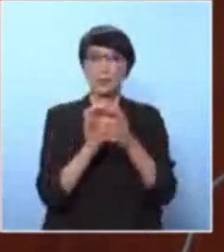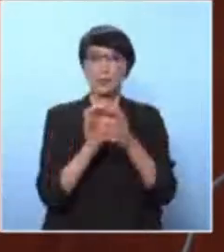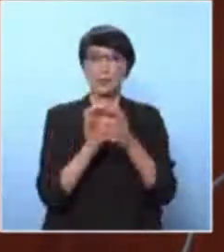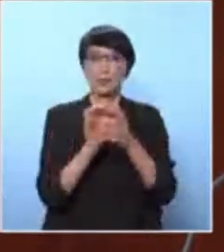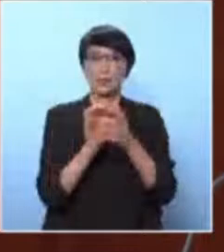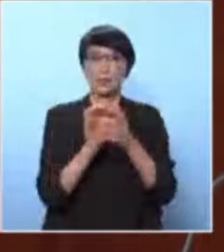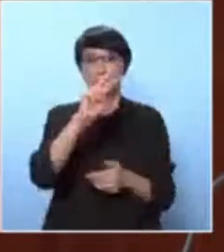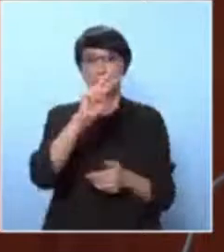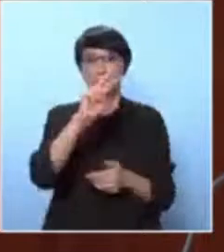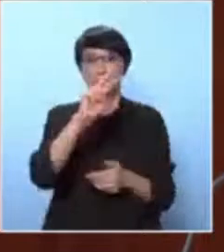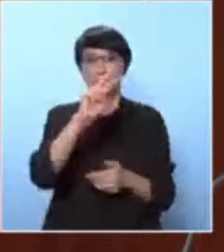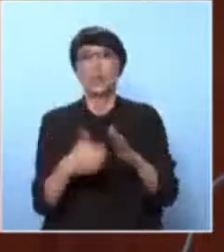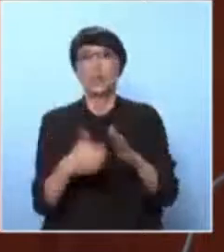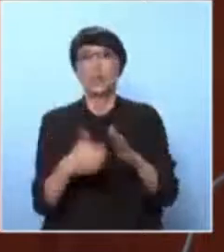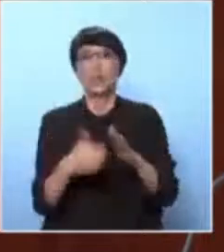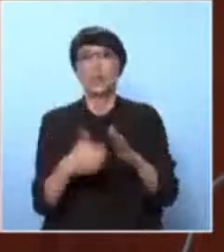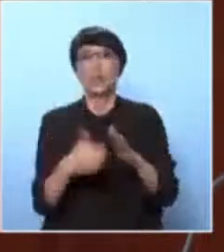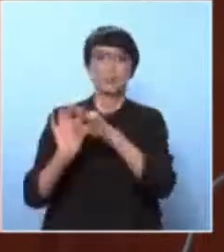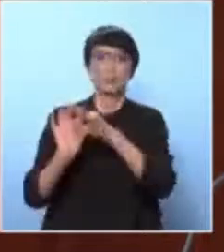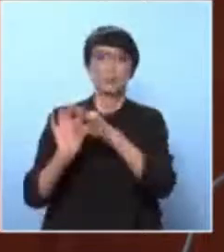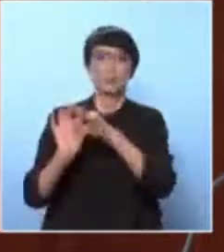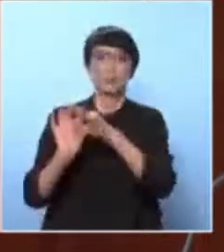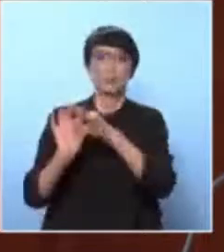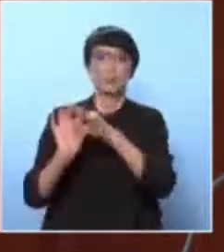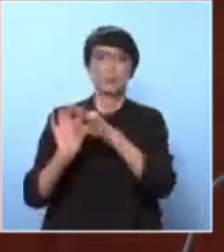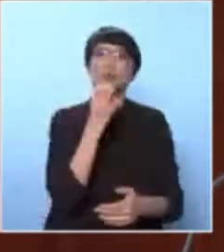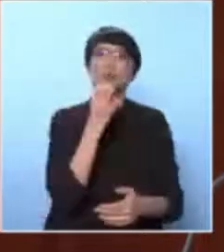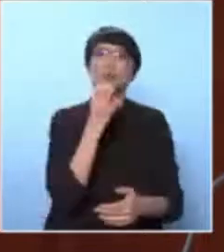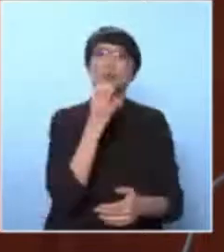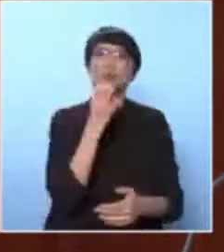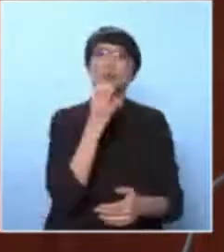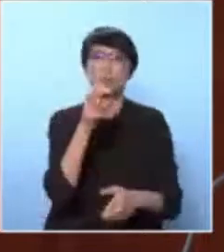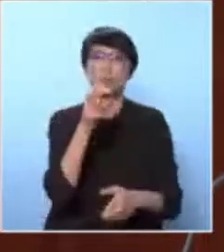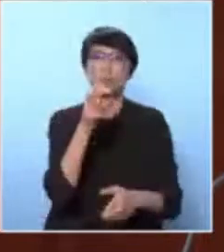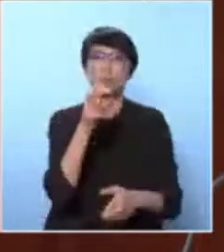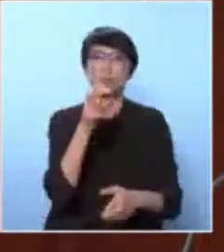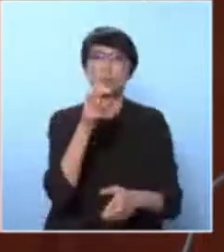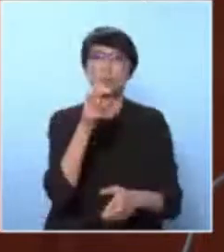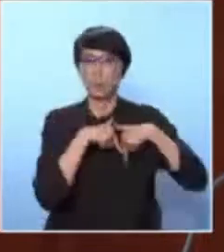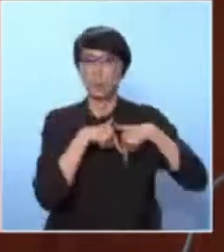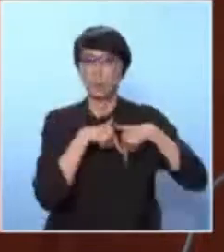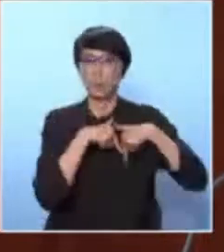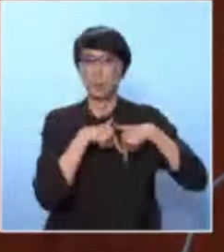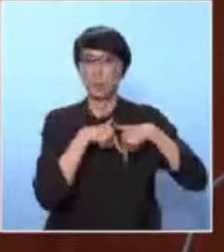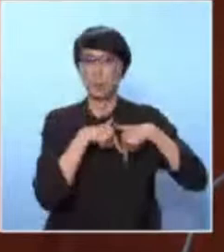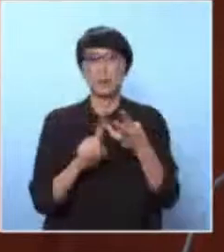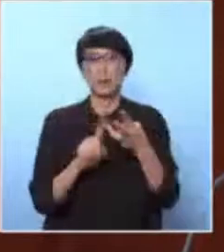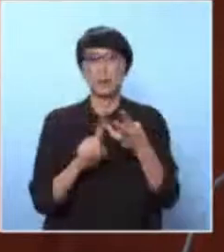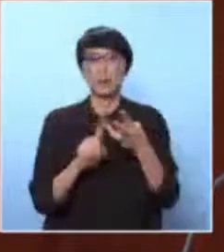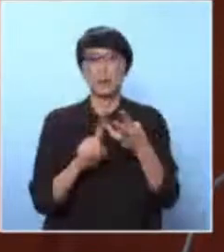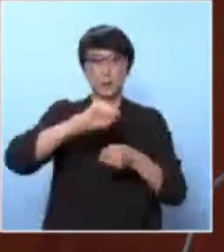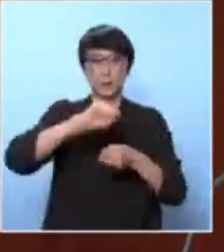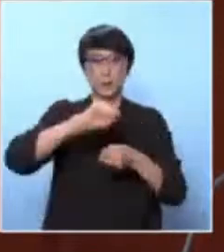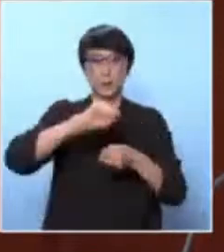Town Center in 2028. 3. Enhance intermodal passenger service.